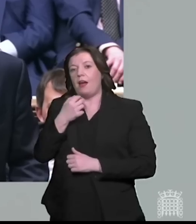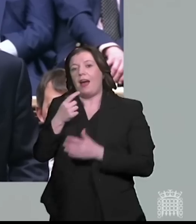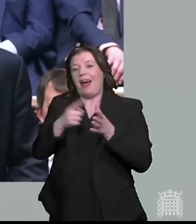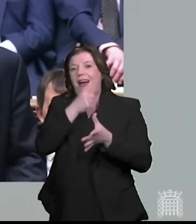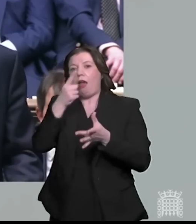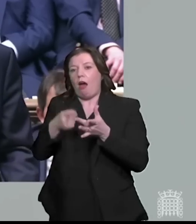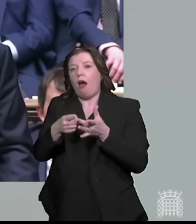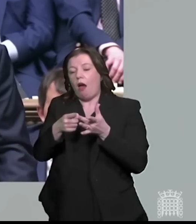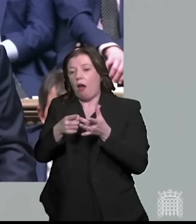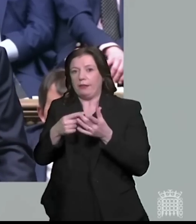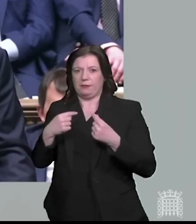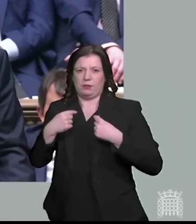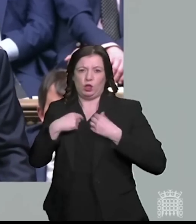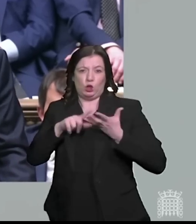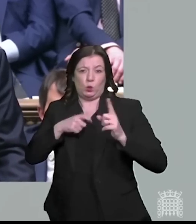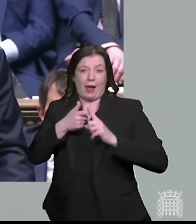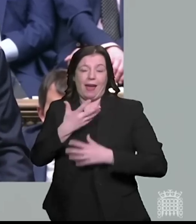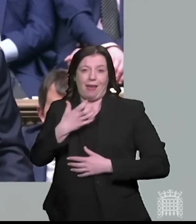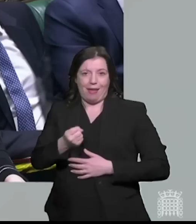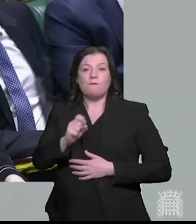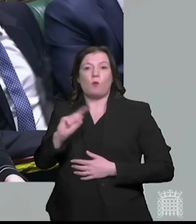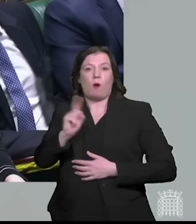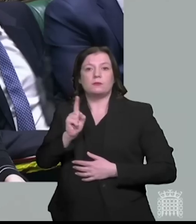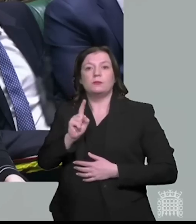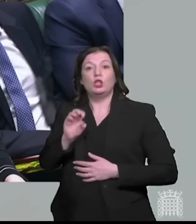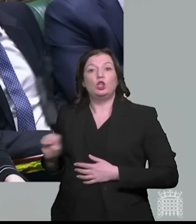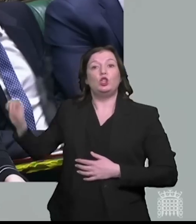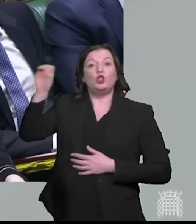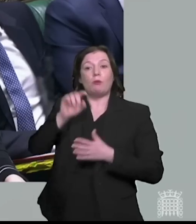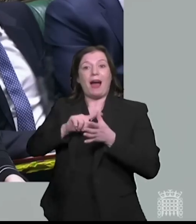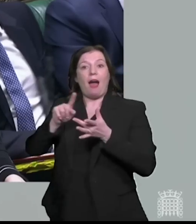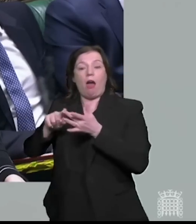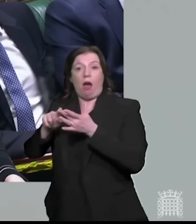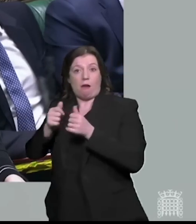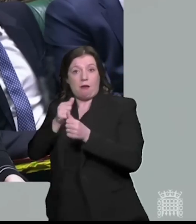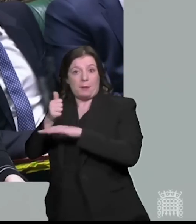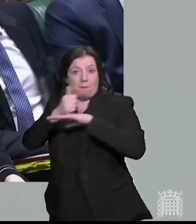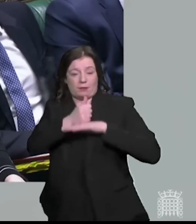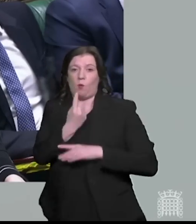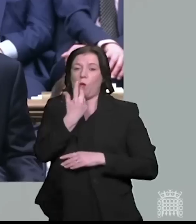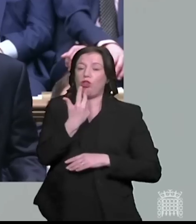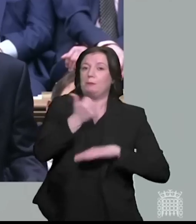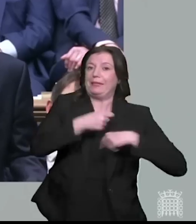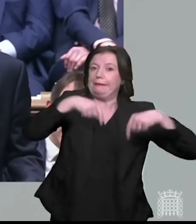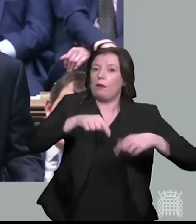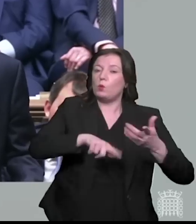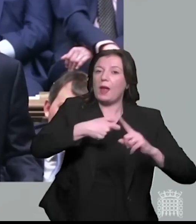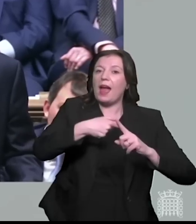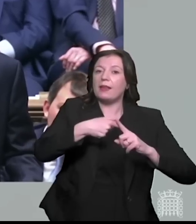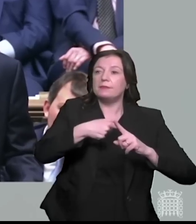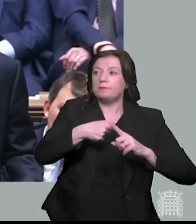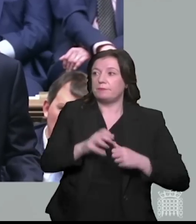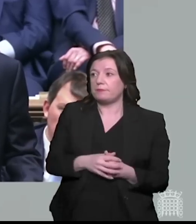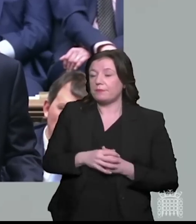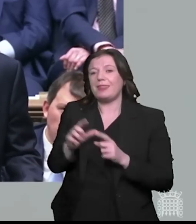artificial intelligence, where the UK hosts 1/3 of all European companies. I'm accepting all